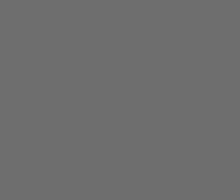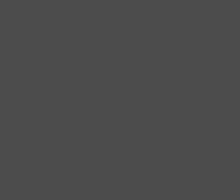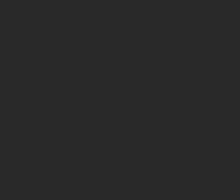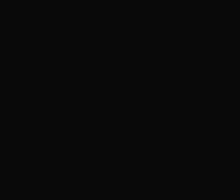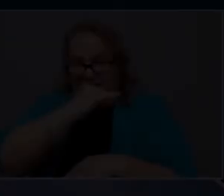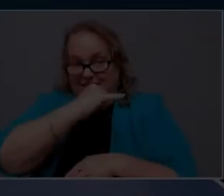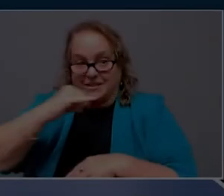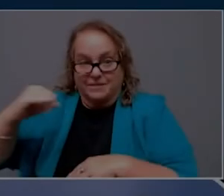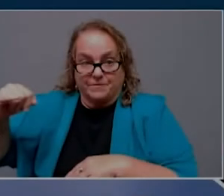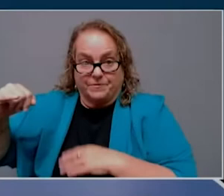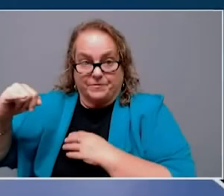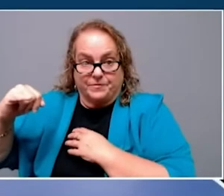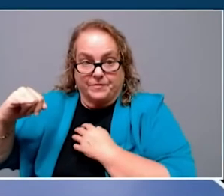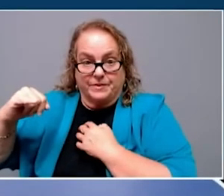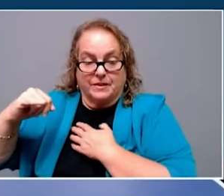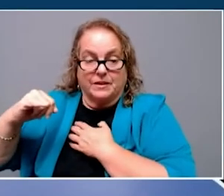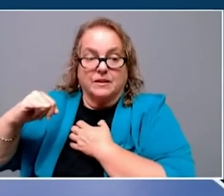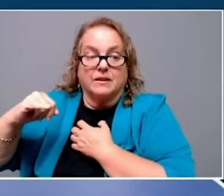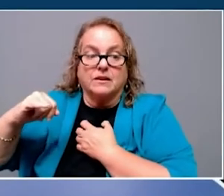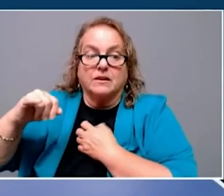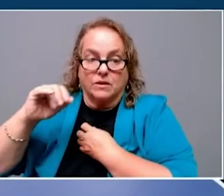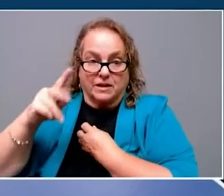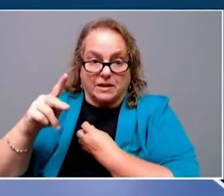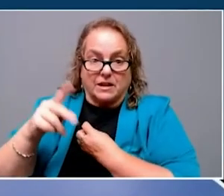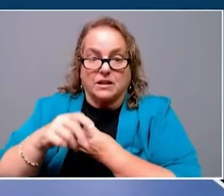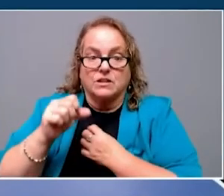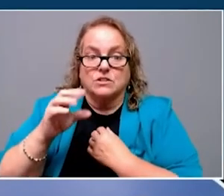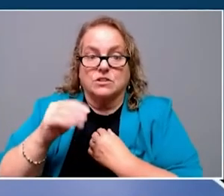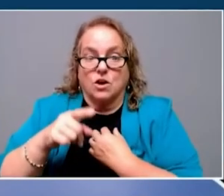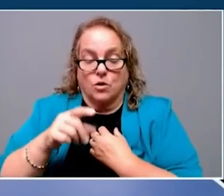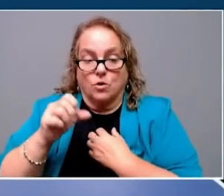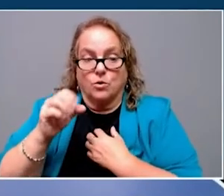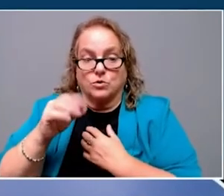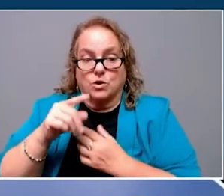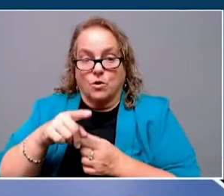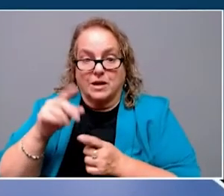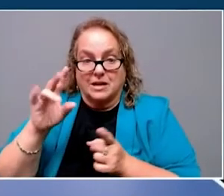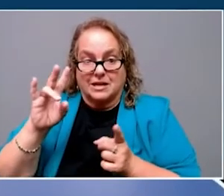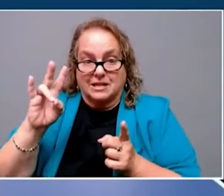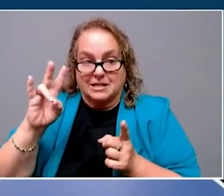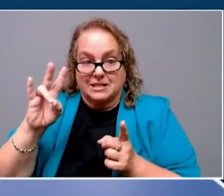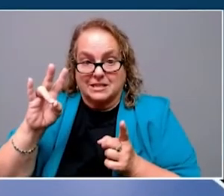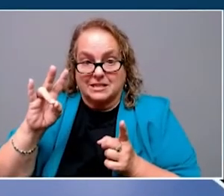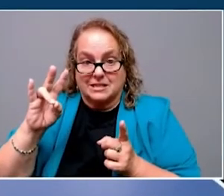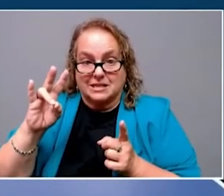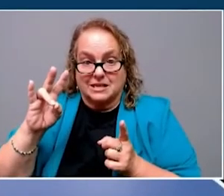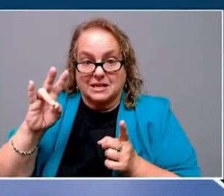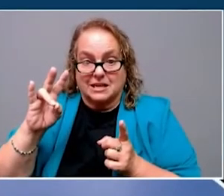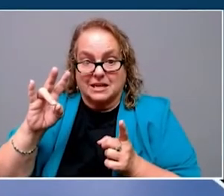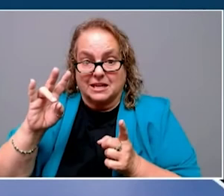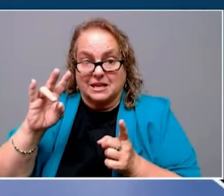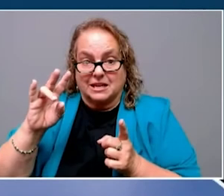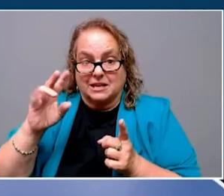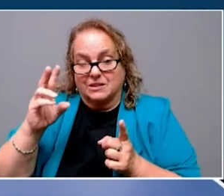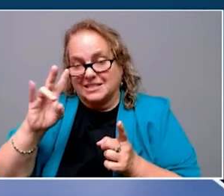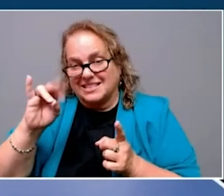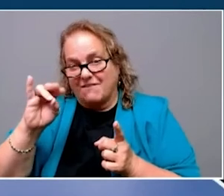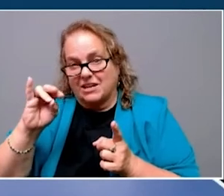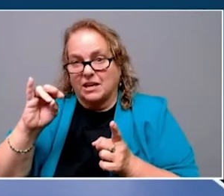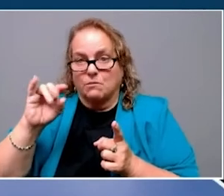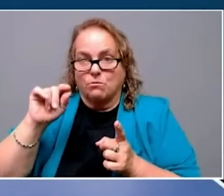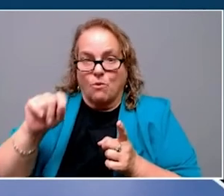Medical Center. Governor Beshear also updated vaccination numbers, which showed a lot of work left to do to get more people under 30